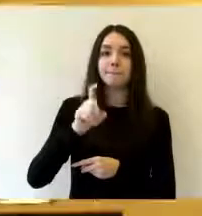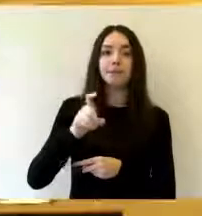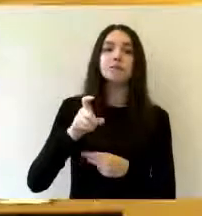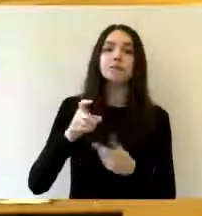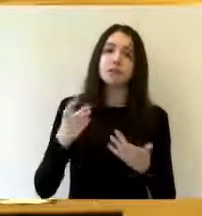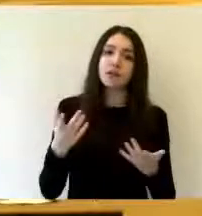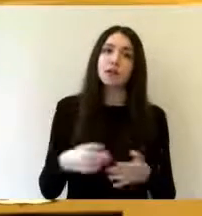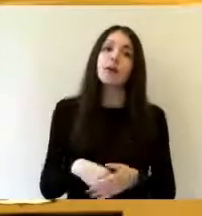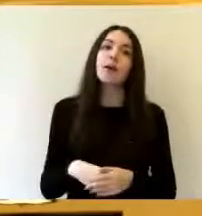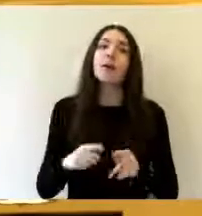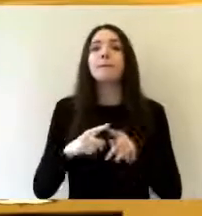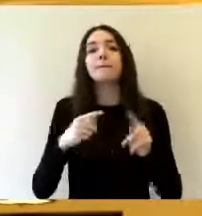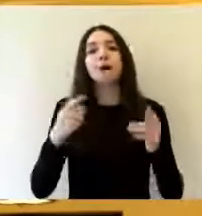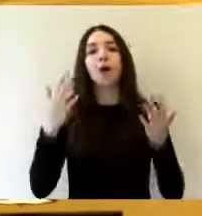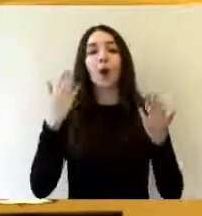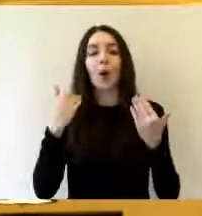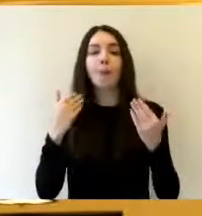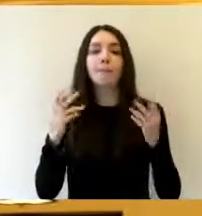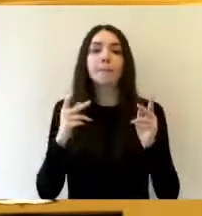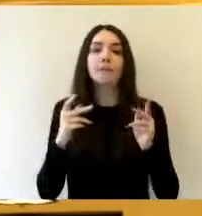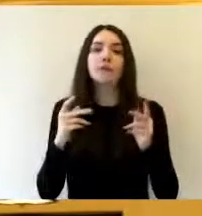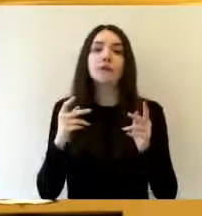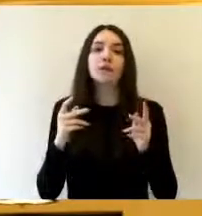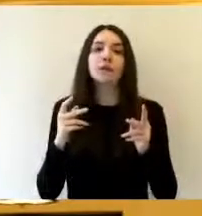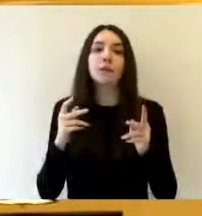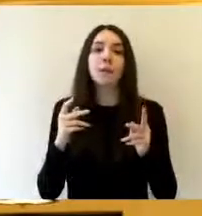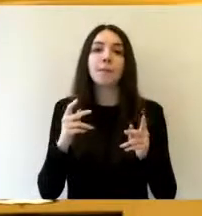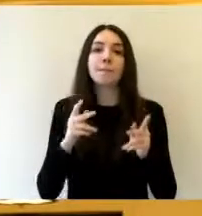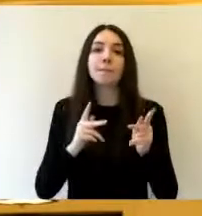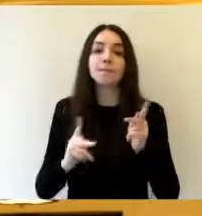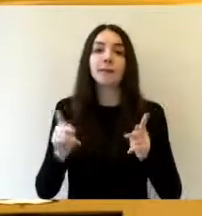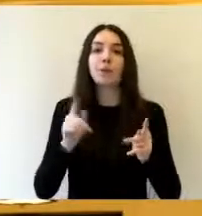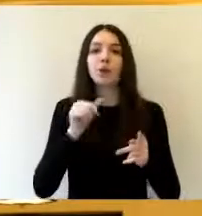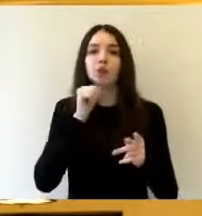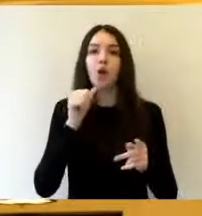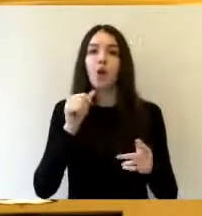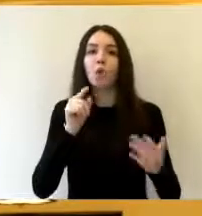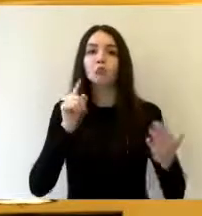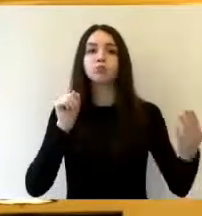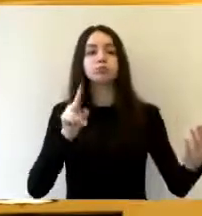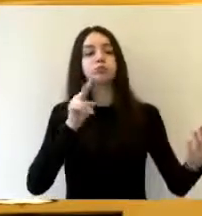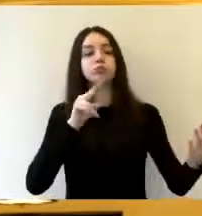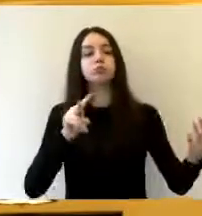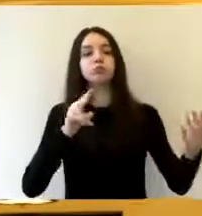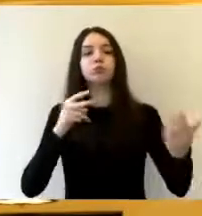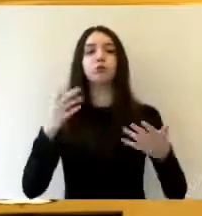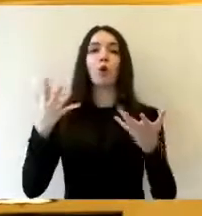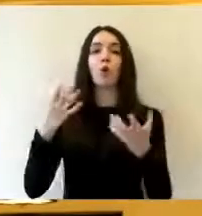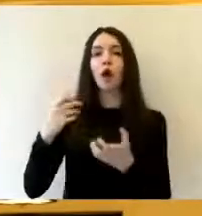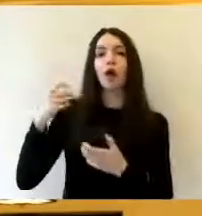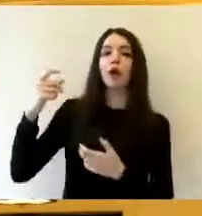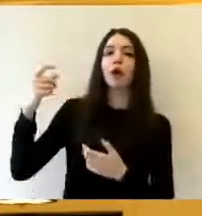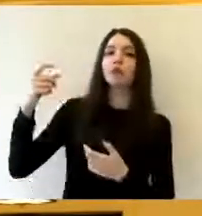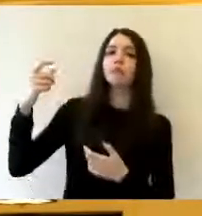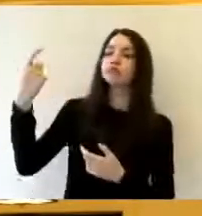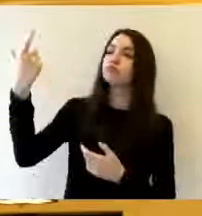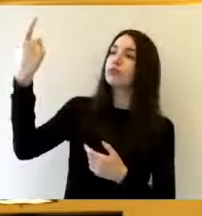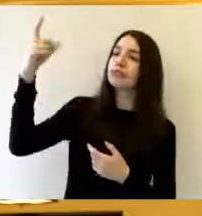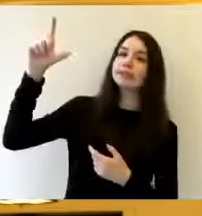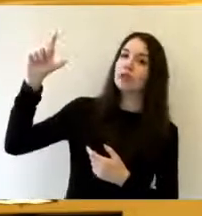that people don't just stop there. They don't stay far away. Go beyond just getting the selfie or pretending you're holding up the Washington